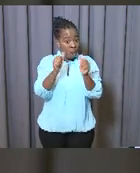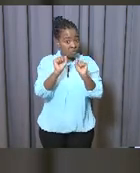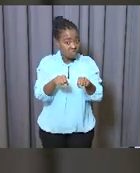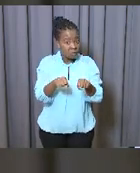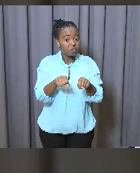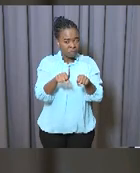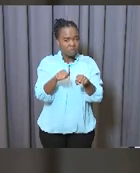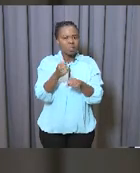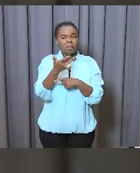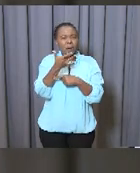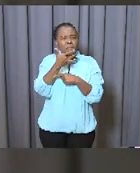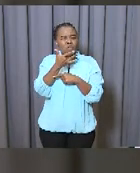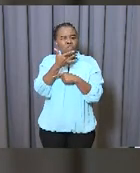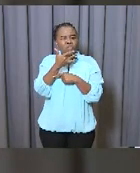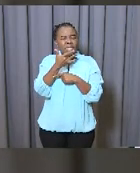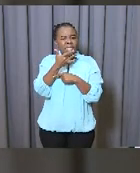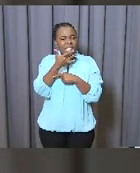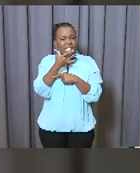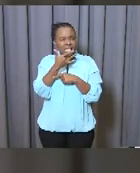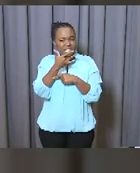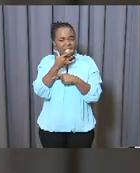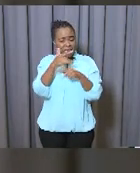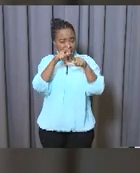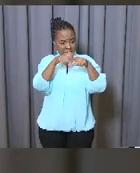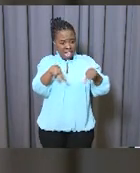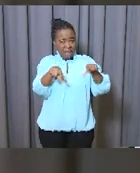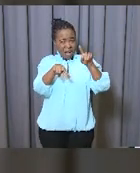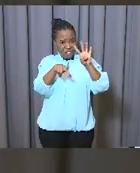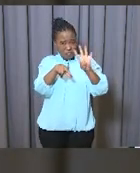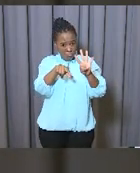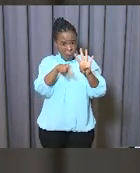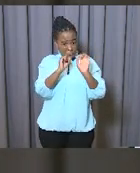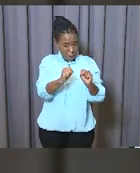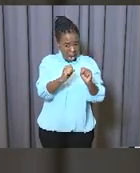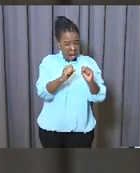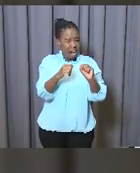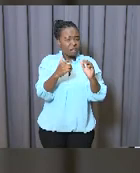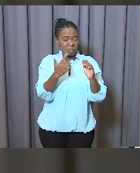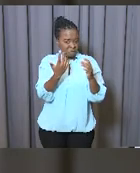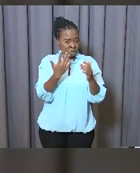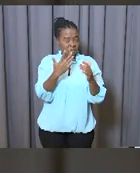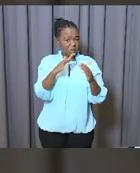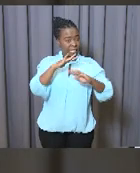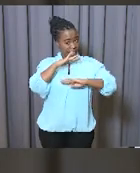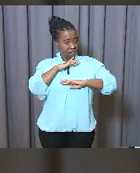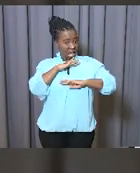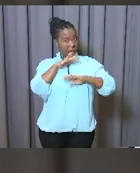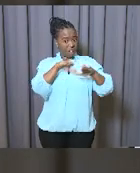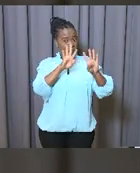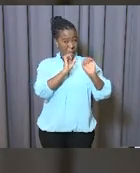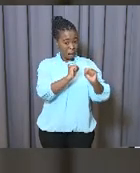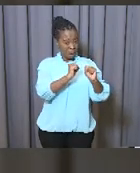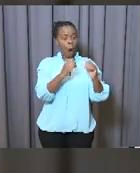the preference be to stay at level 4 until you are satisfied, or are